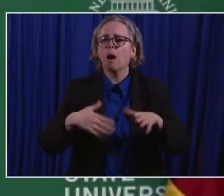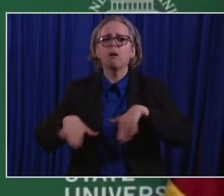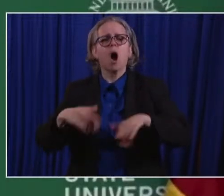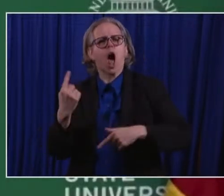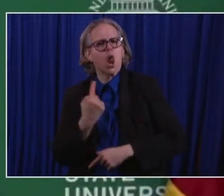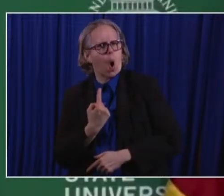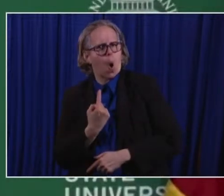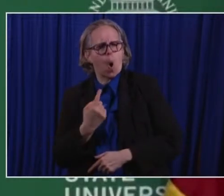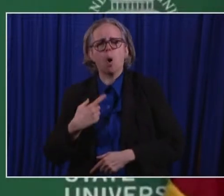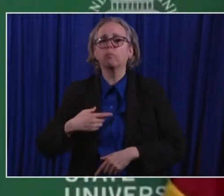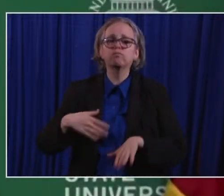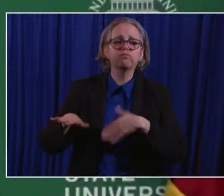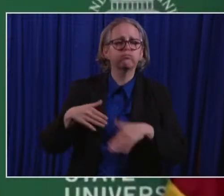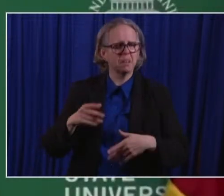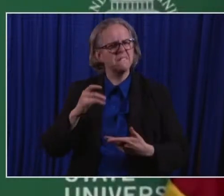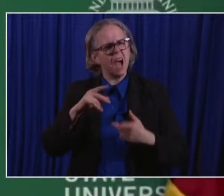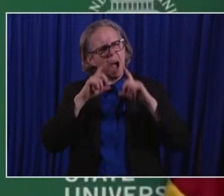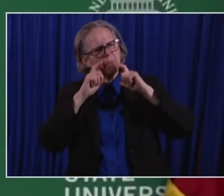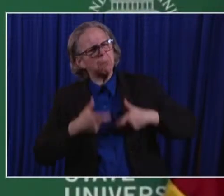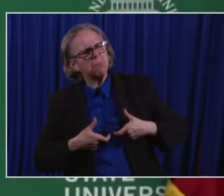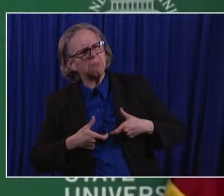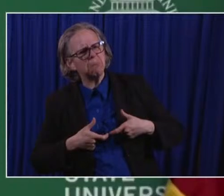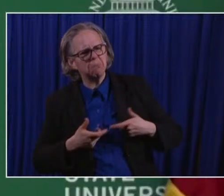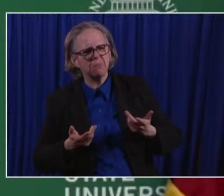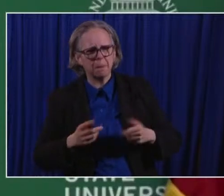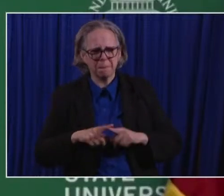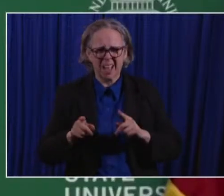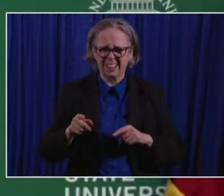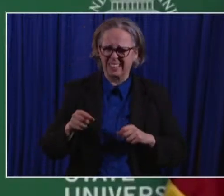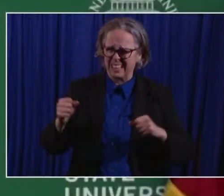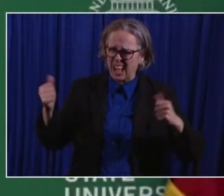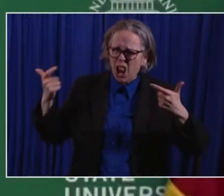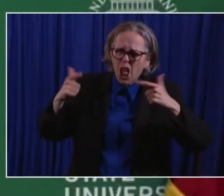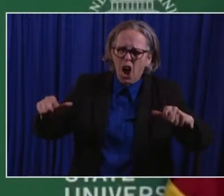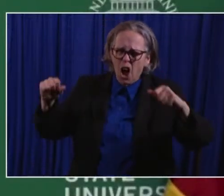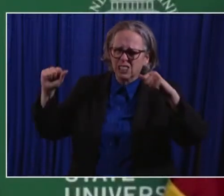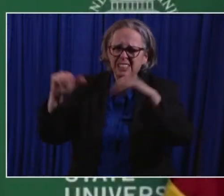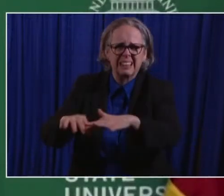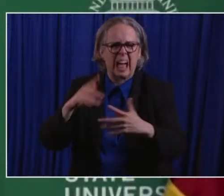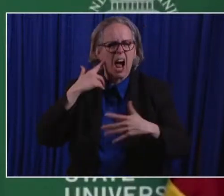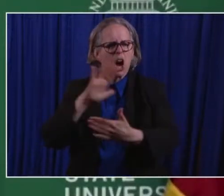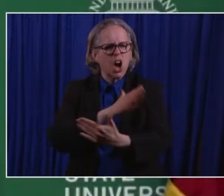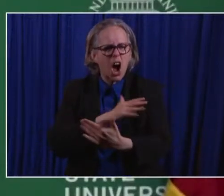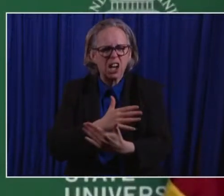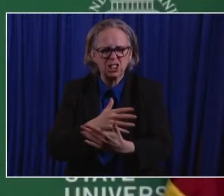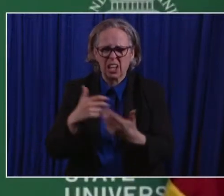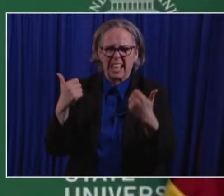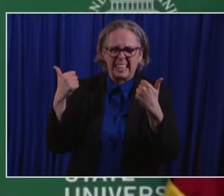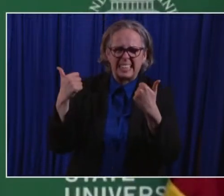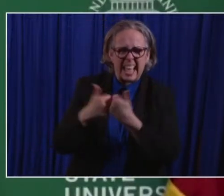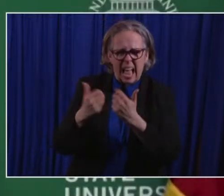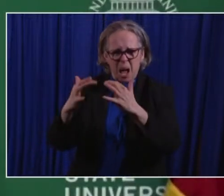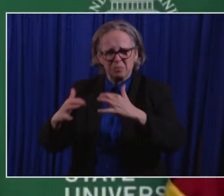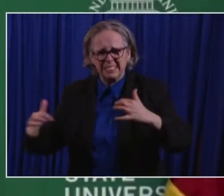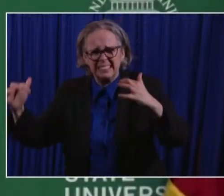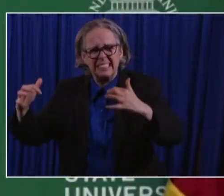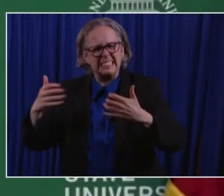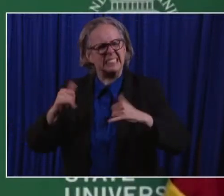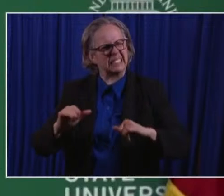one time or the other been in a situation like that. My understanding is that their recommendation is that you still have to wear a mask during